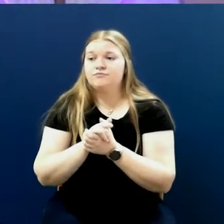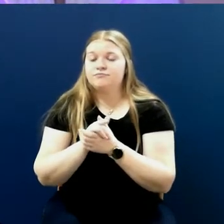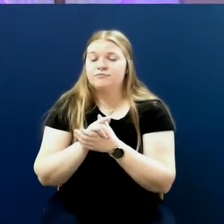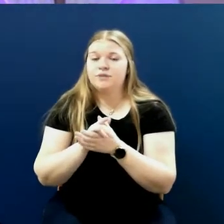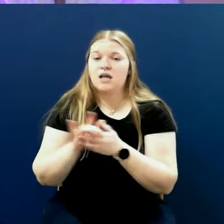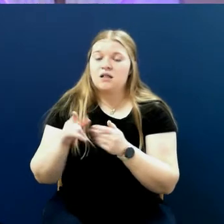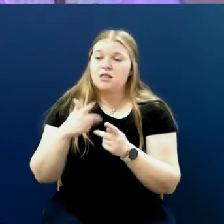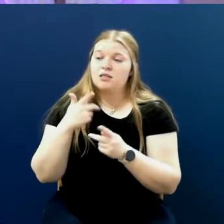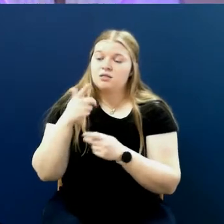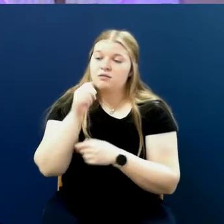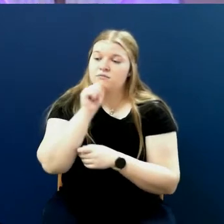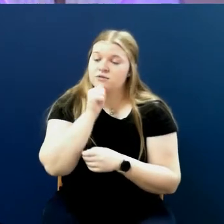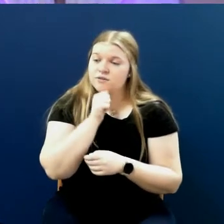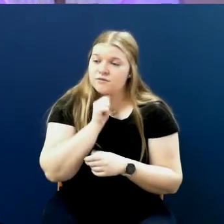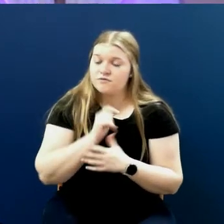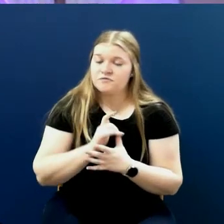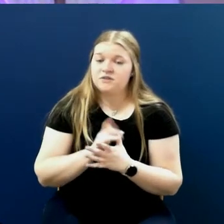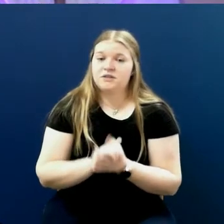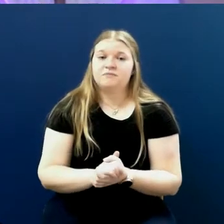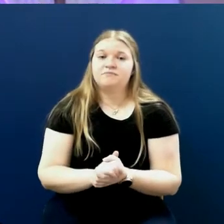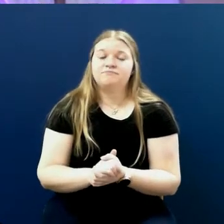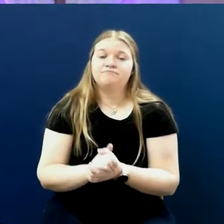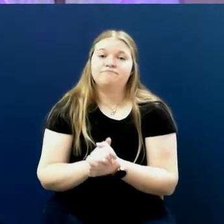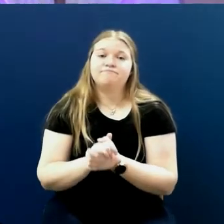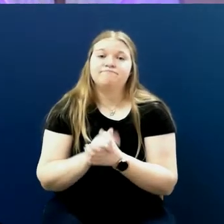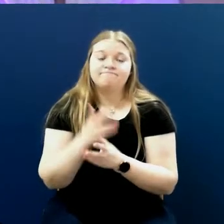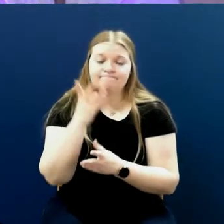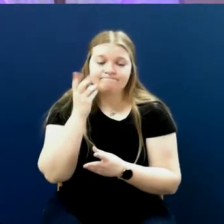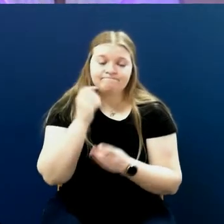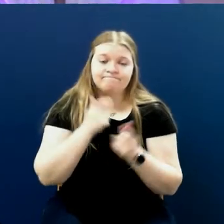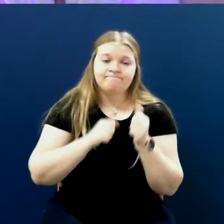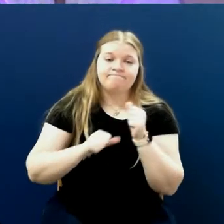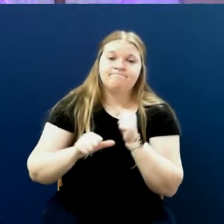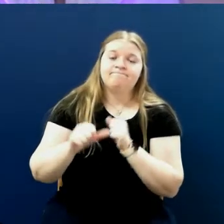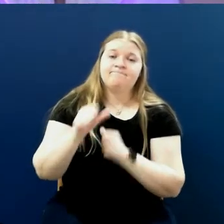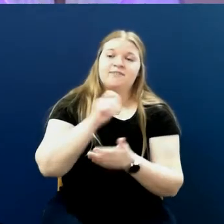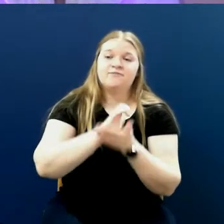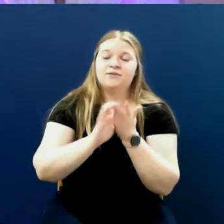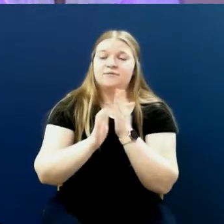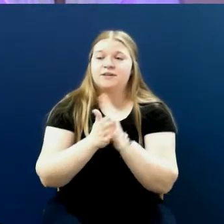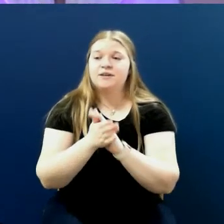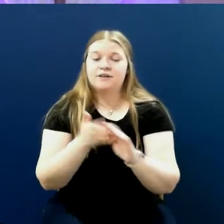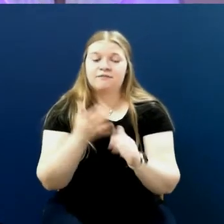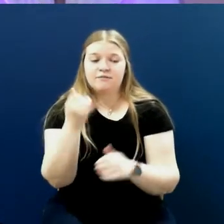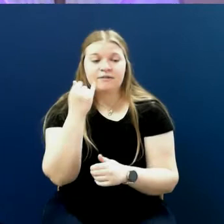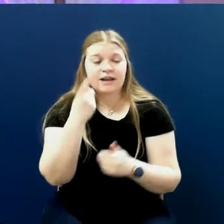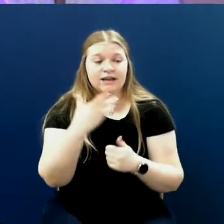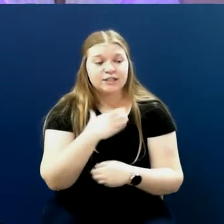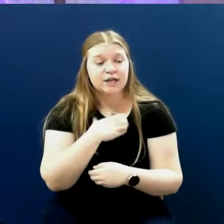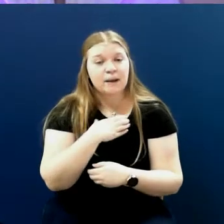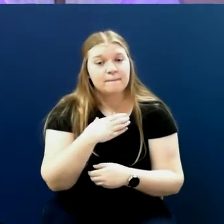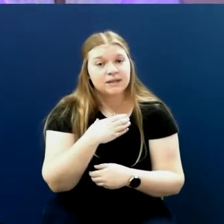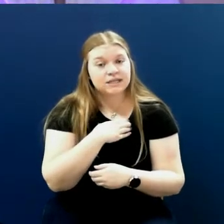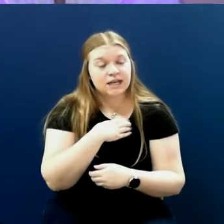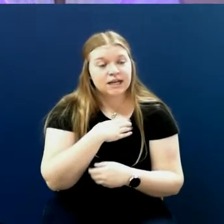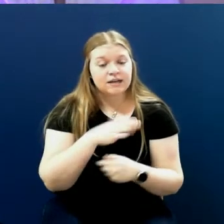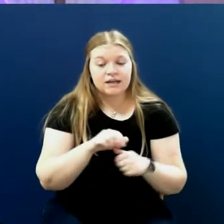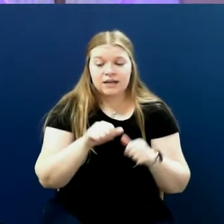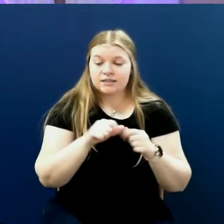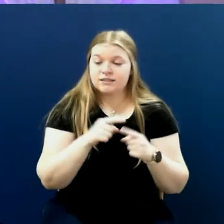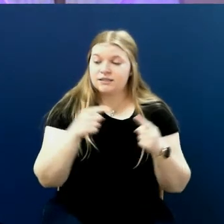long-suffering, bearing with one another and forgiving one another. If anyone has a complaint against